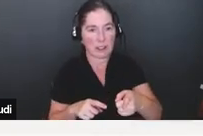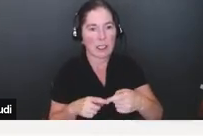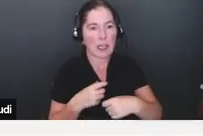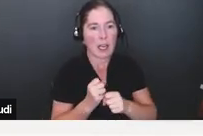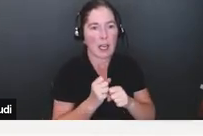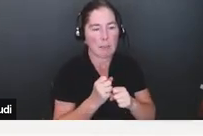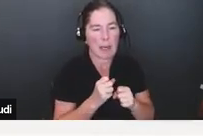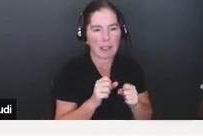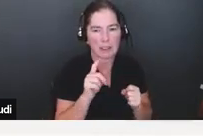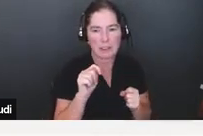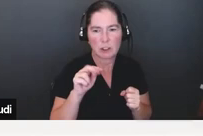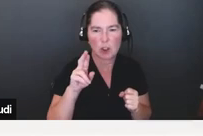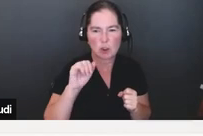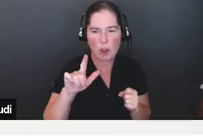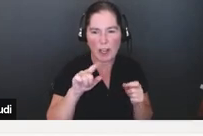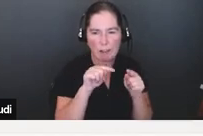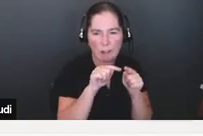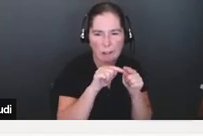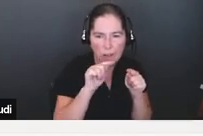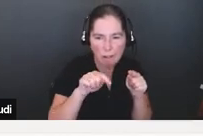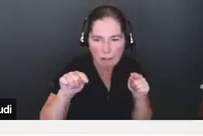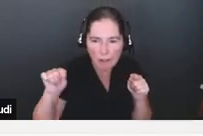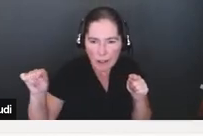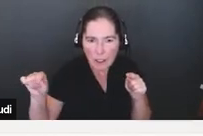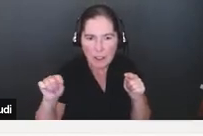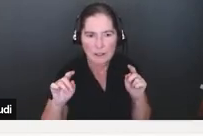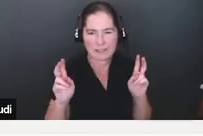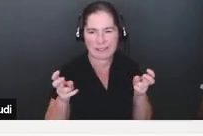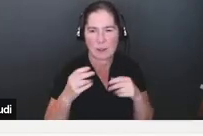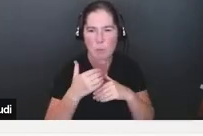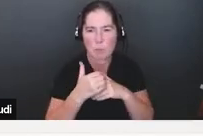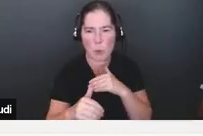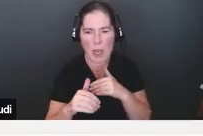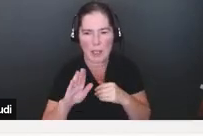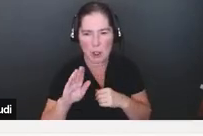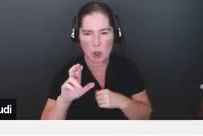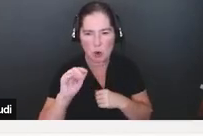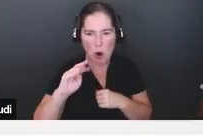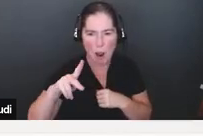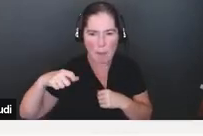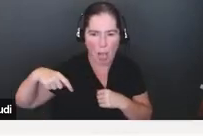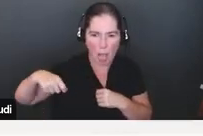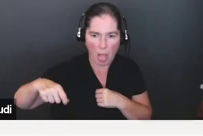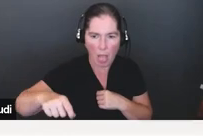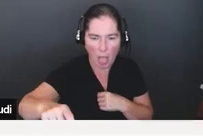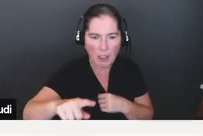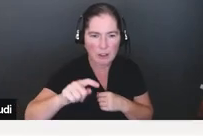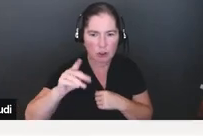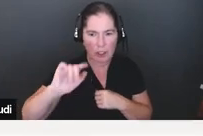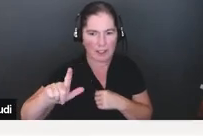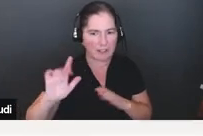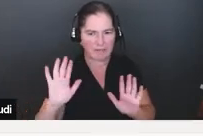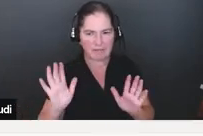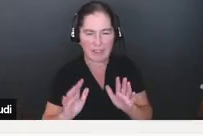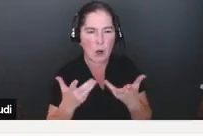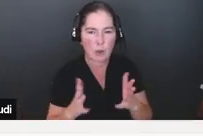made a breadcrumb trail. So I wanted to show the breadcrumb trail by giving a few folders. Again, we don't want students to click too much. It's too much work.